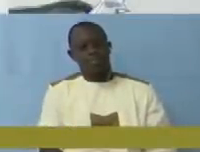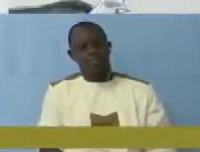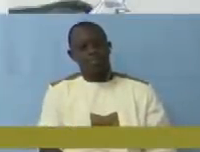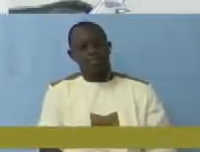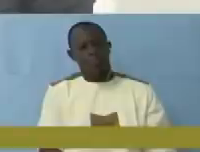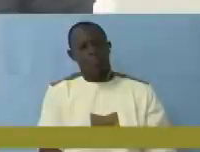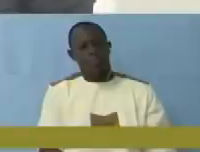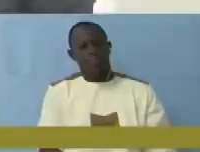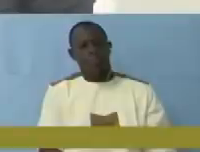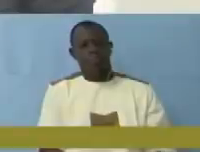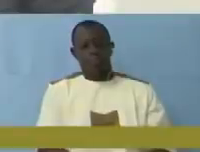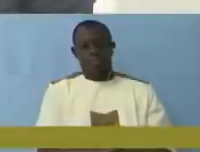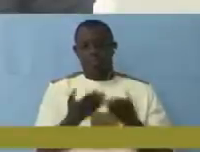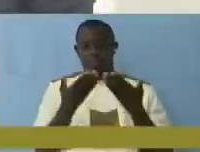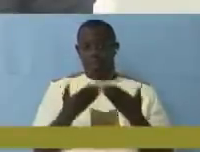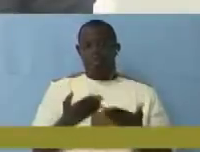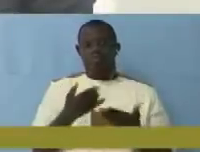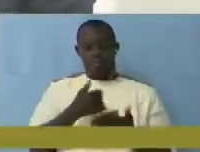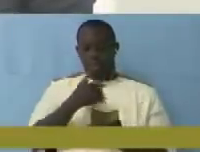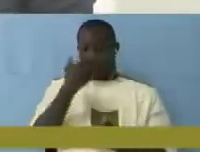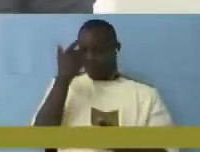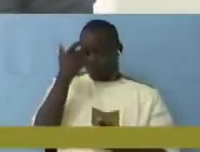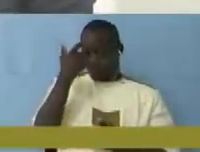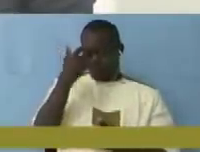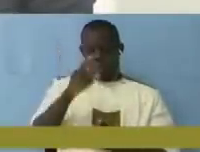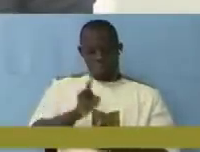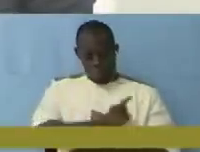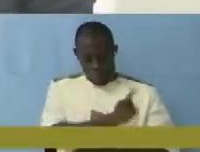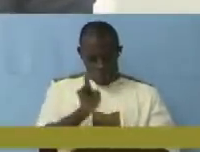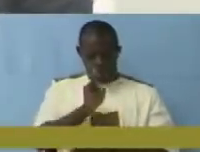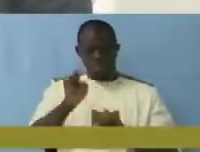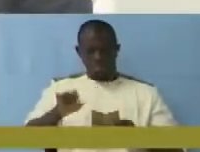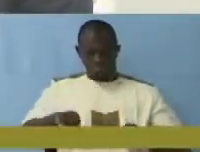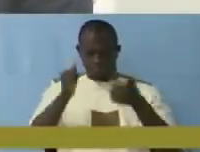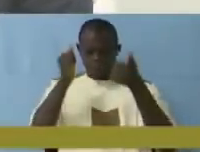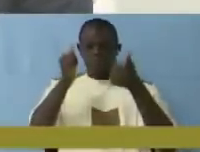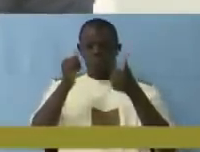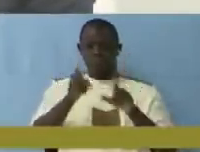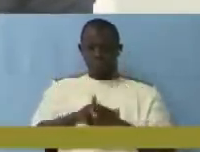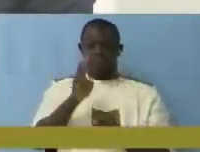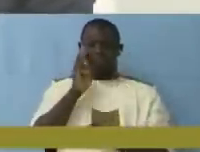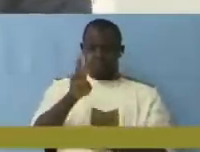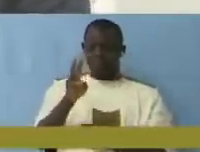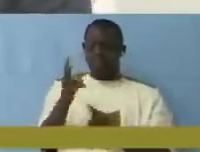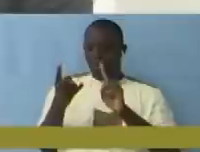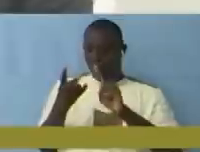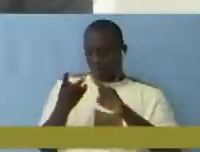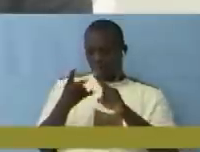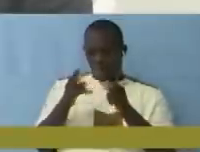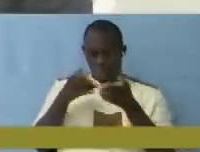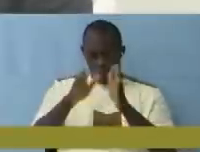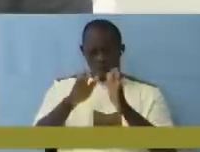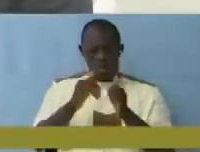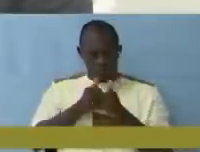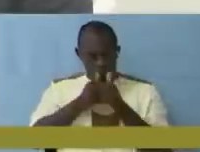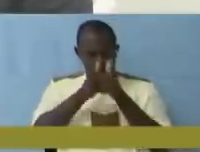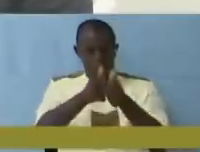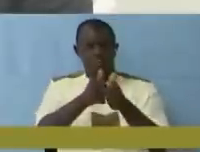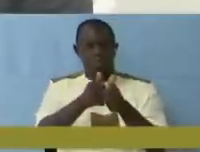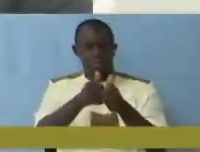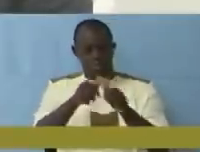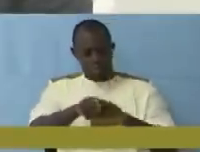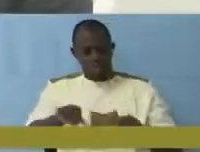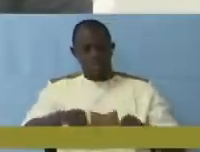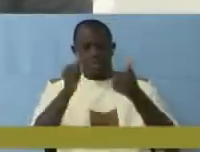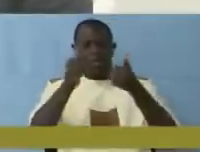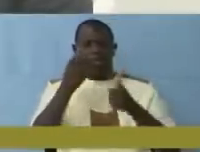Well, I think we are beginning to see the second approach. ngamira de ngadamu dala puruka